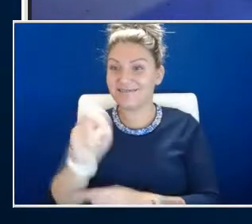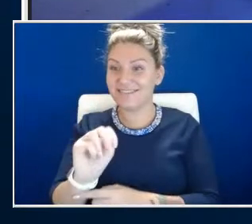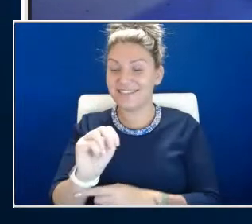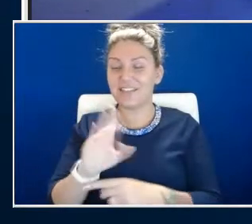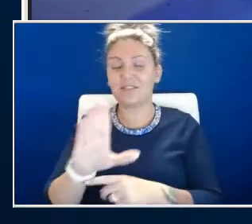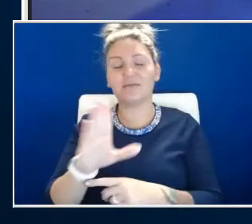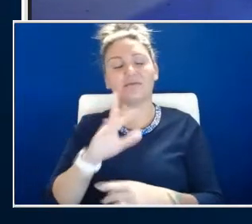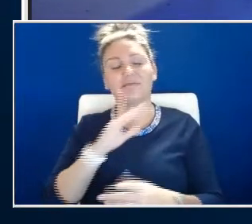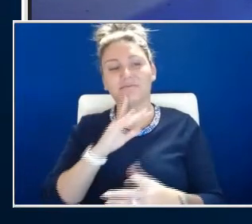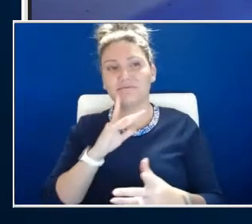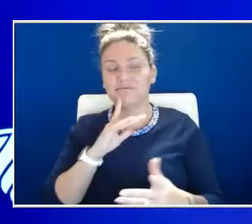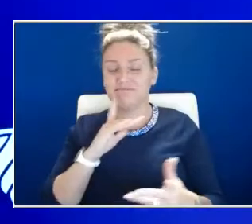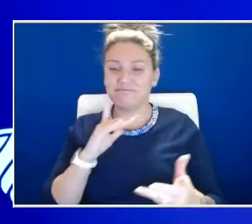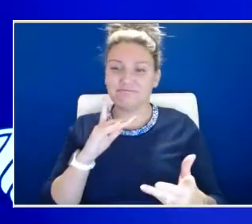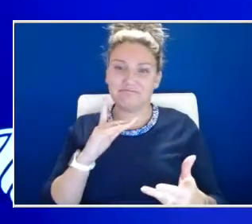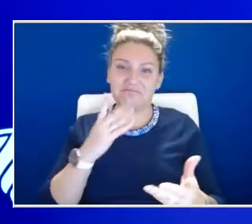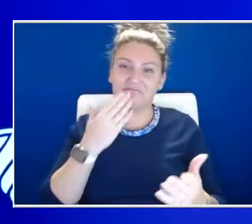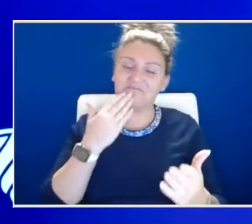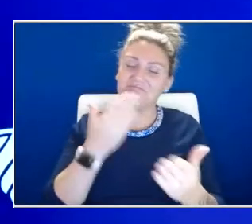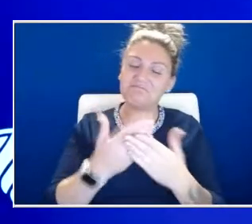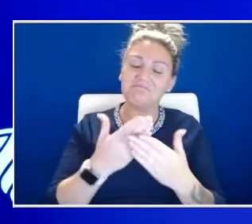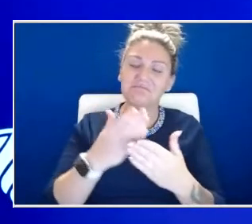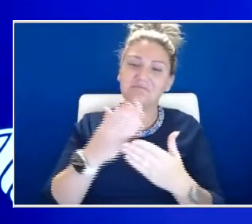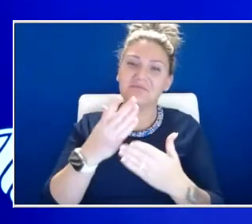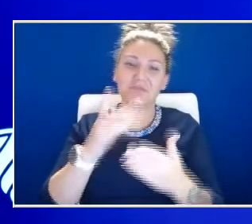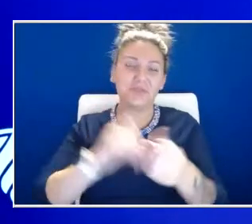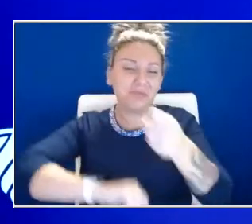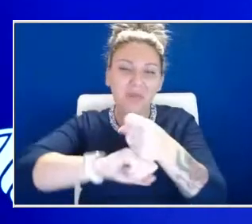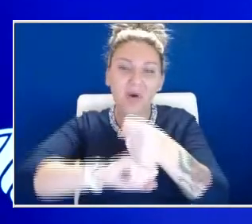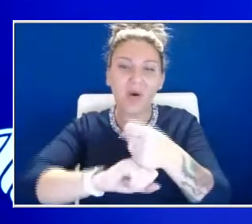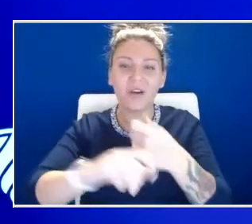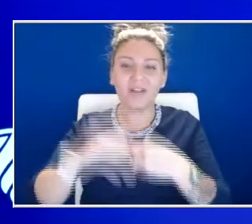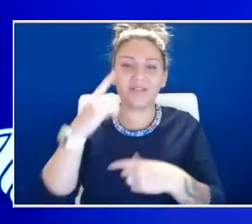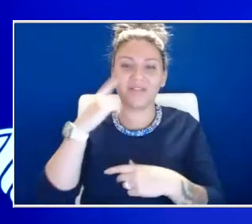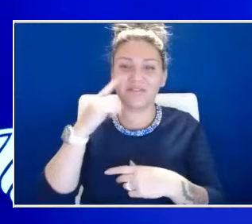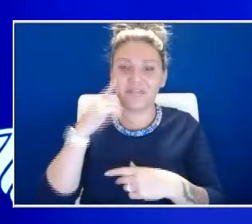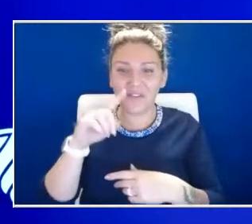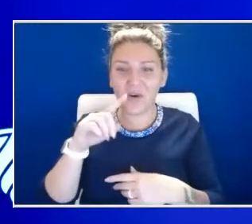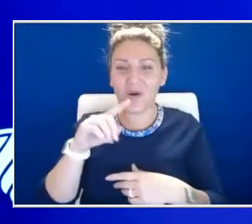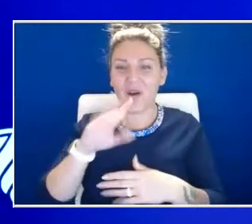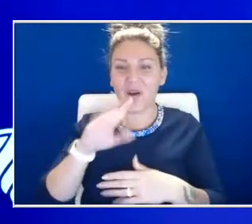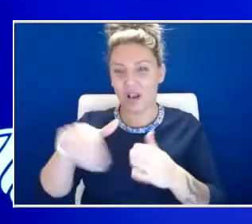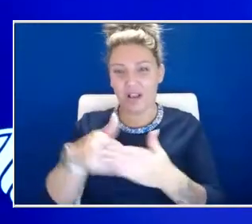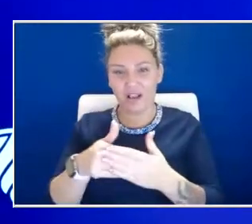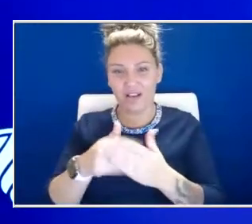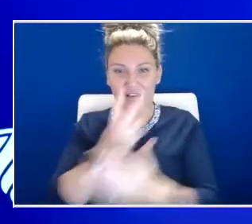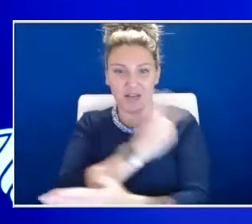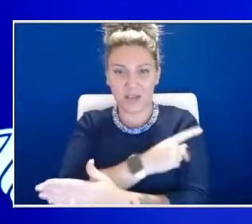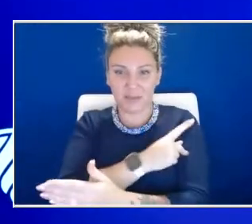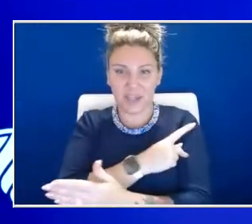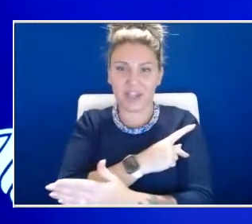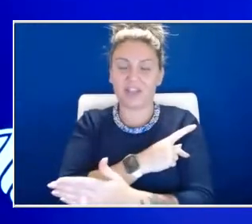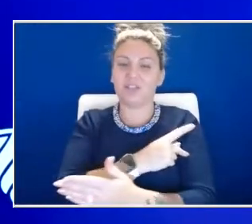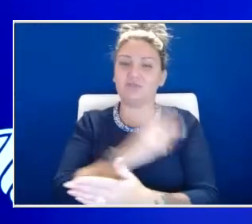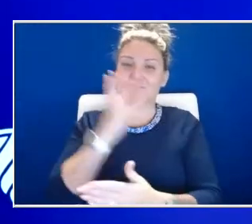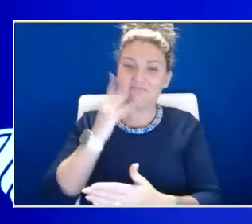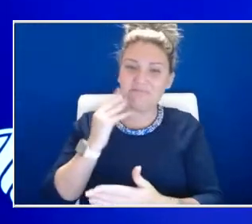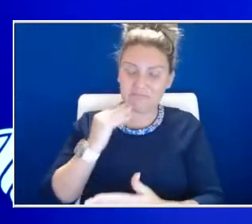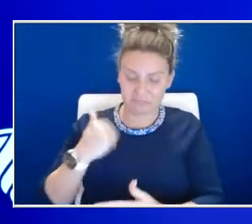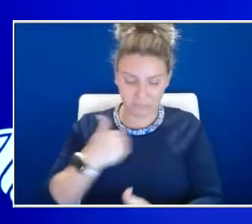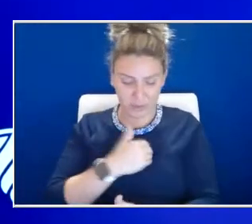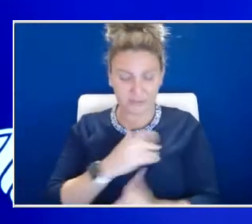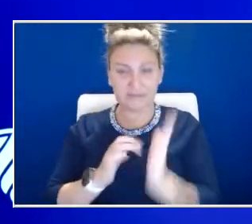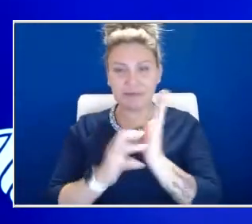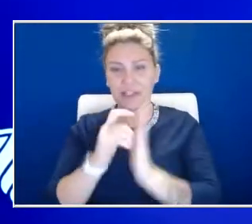out and words of support and thoughts of support for all of our patients that are undergoing breast cancer, but also other